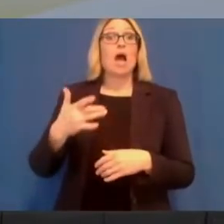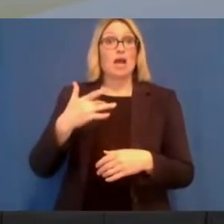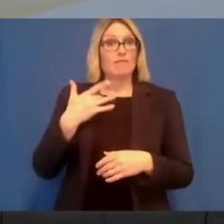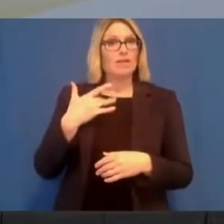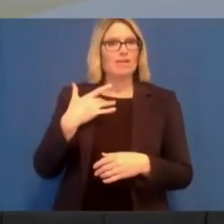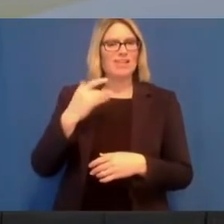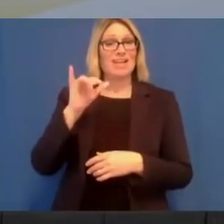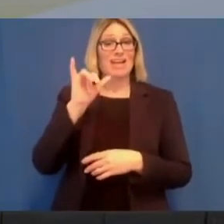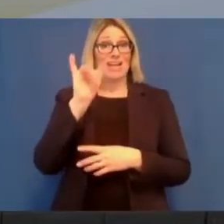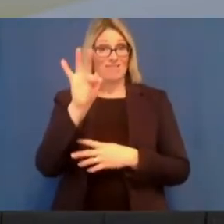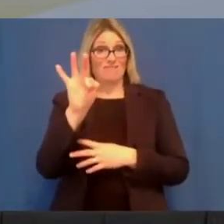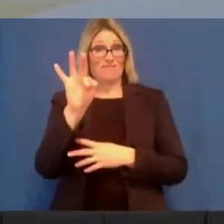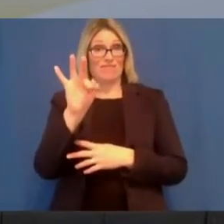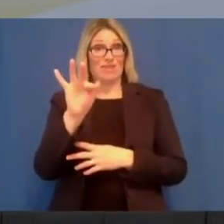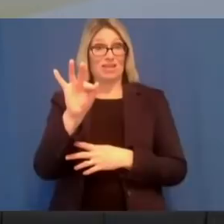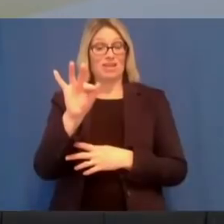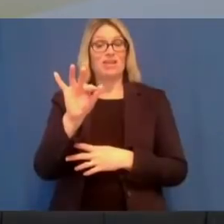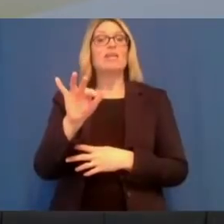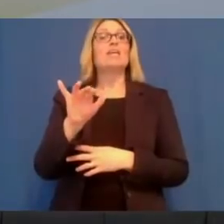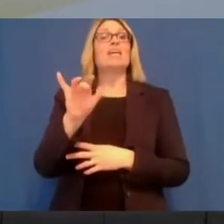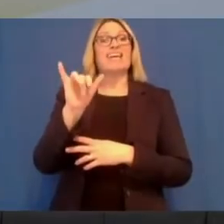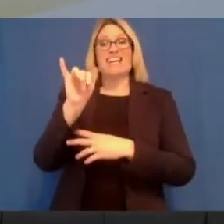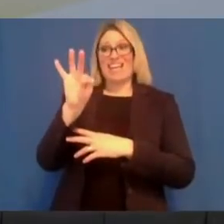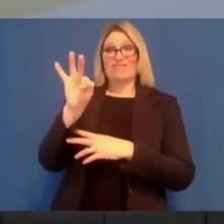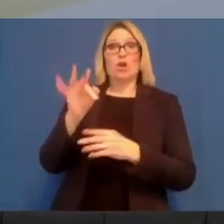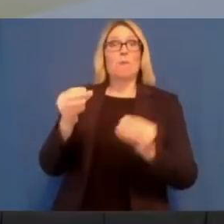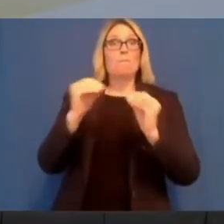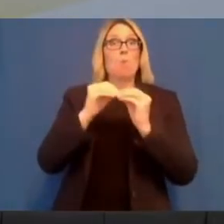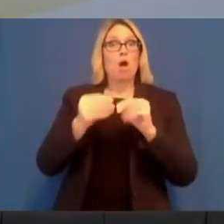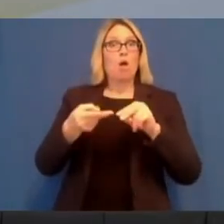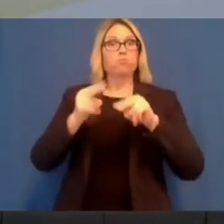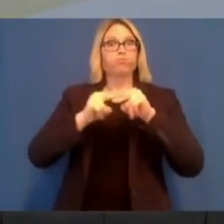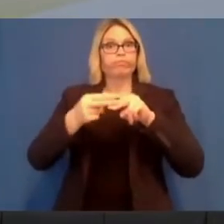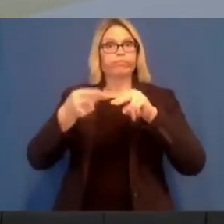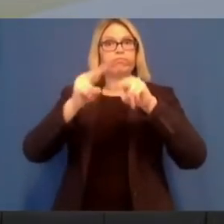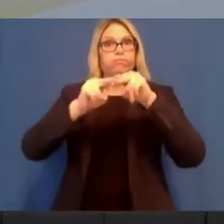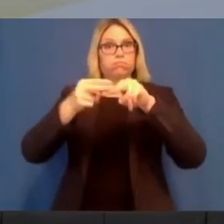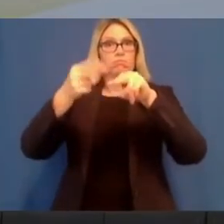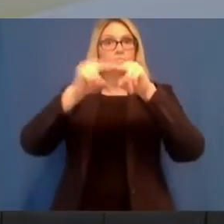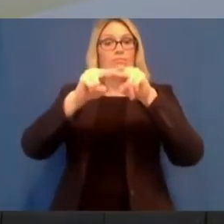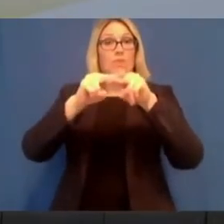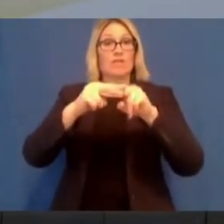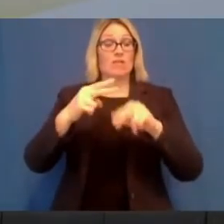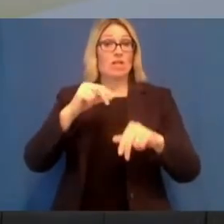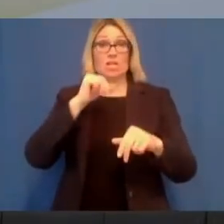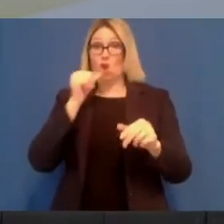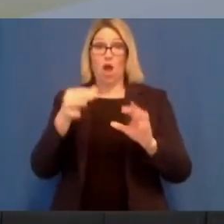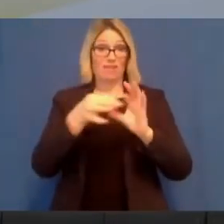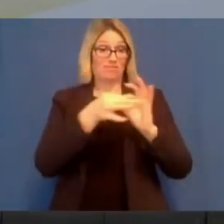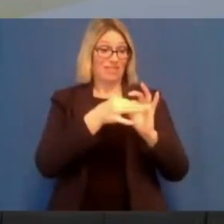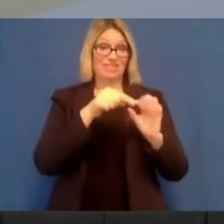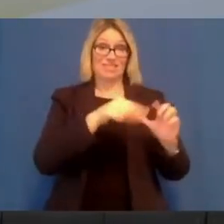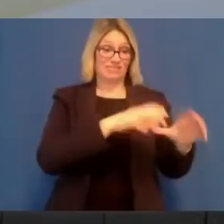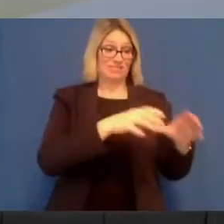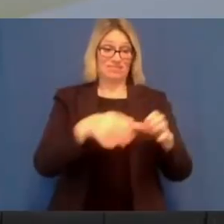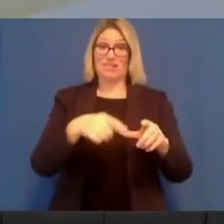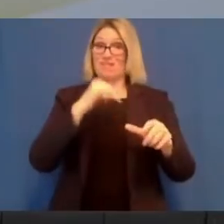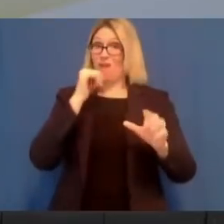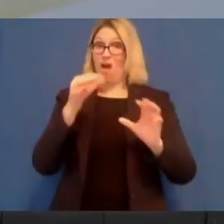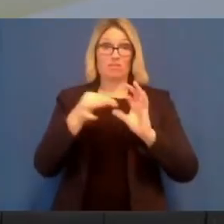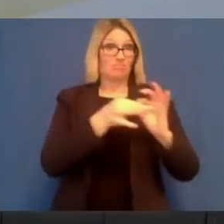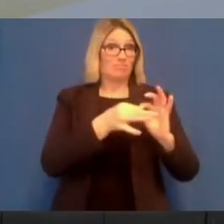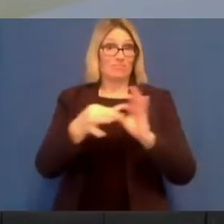see more cases particularly that are not linked to these clusters,